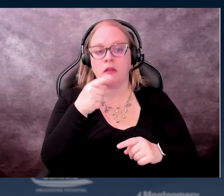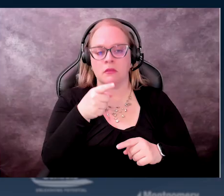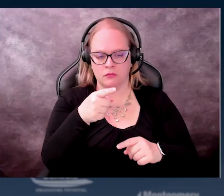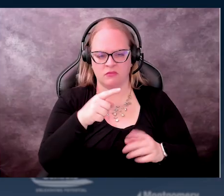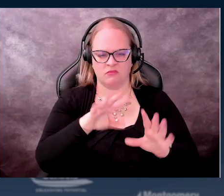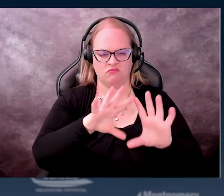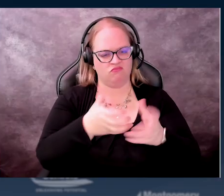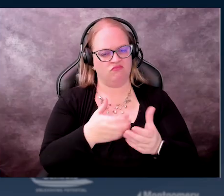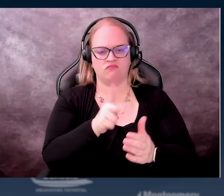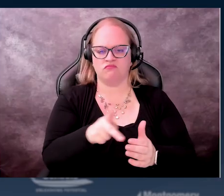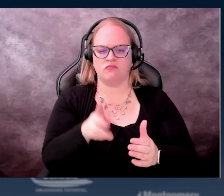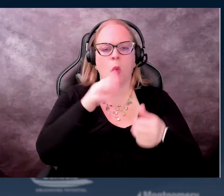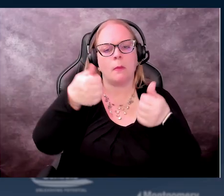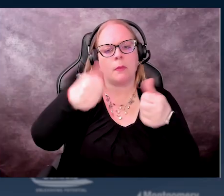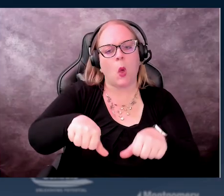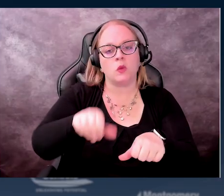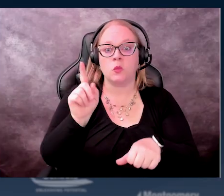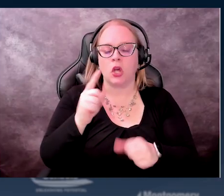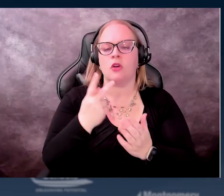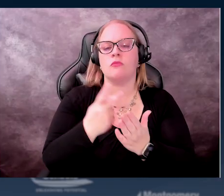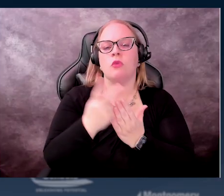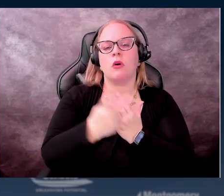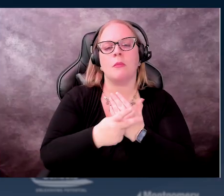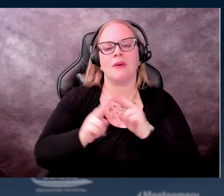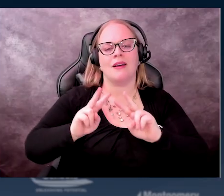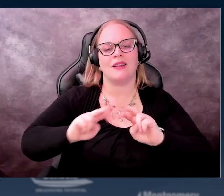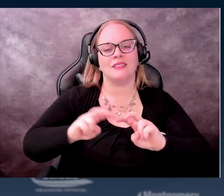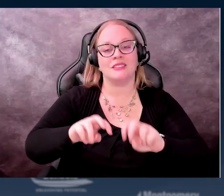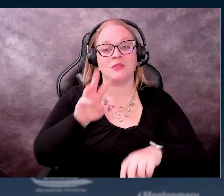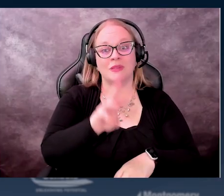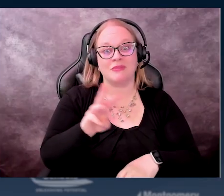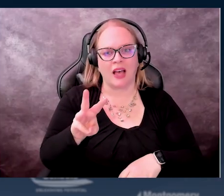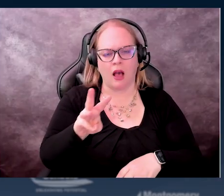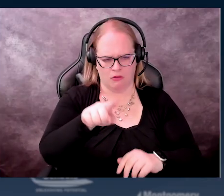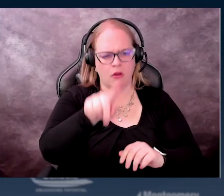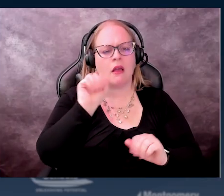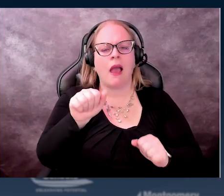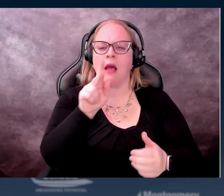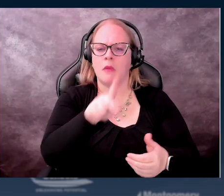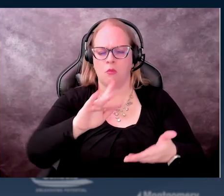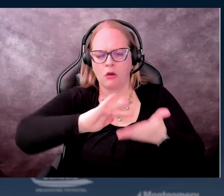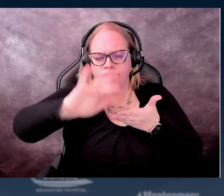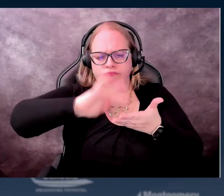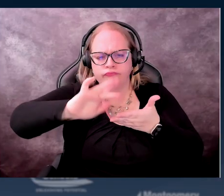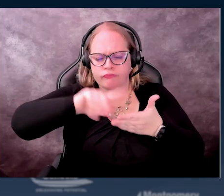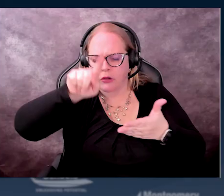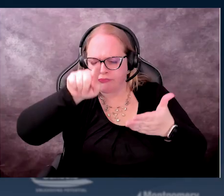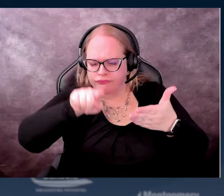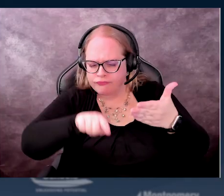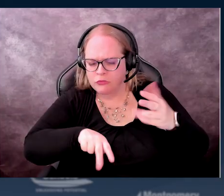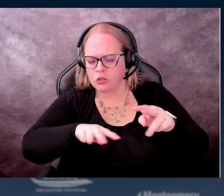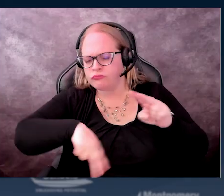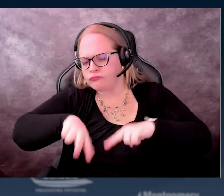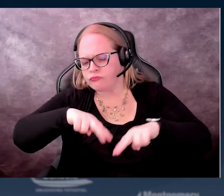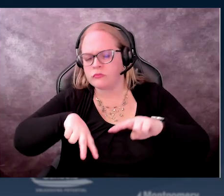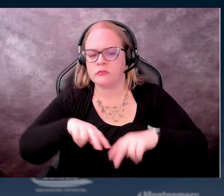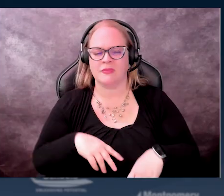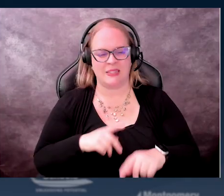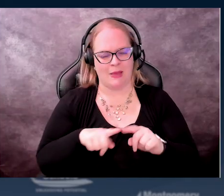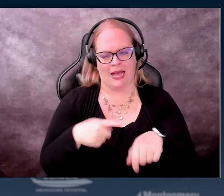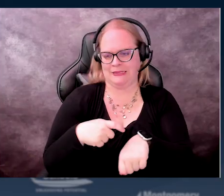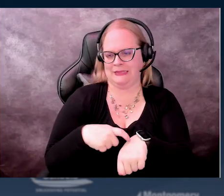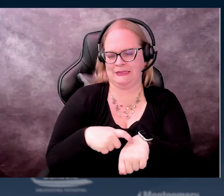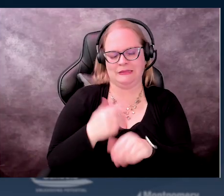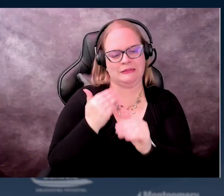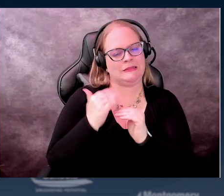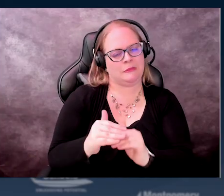so you're welcome to go back and take a look at them. But we are almost to the end, and I do want to have a little bit of time for our Q&A, so